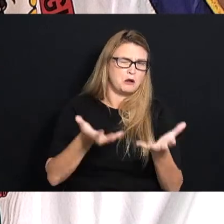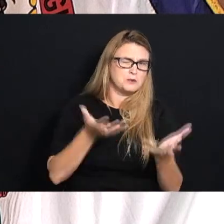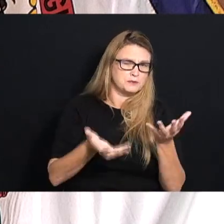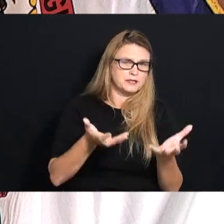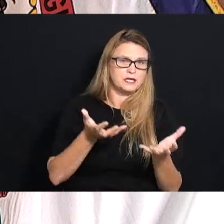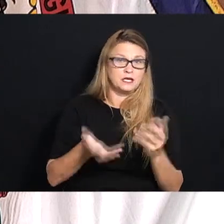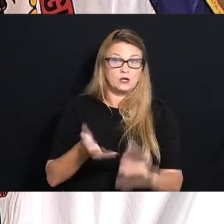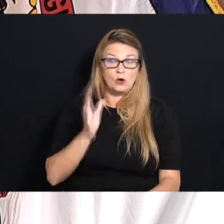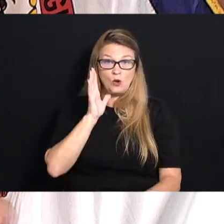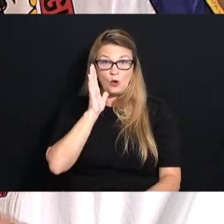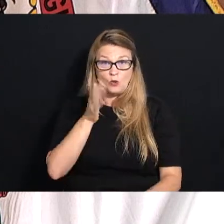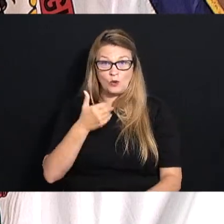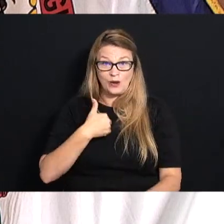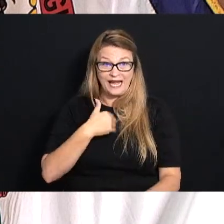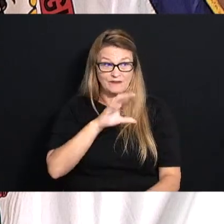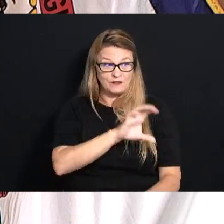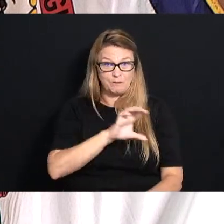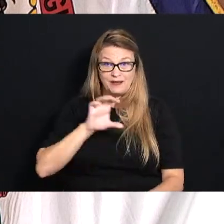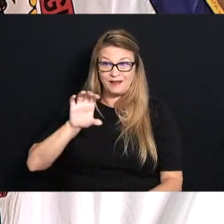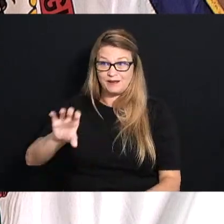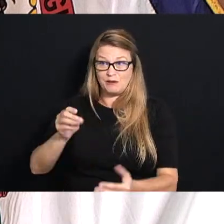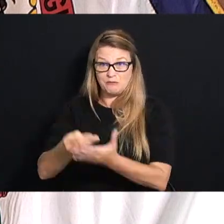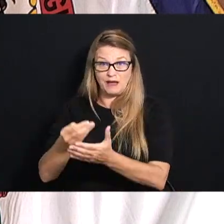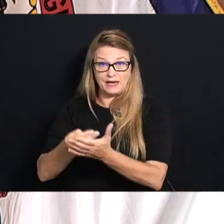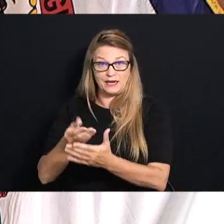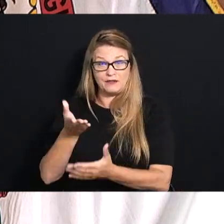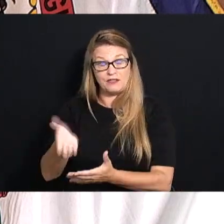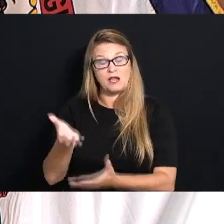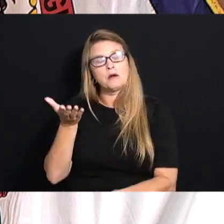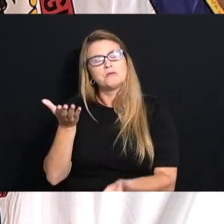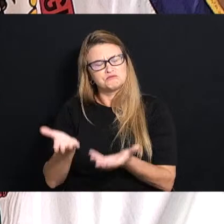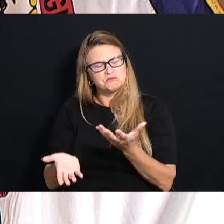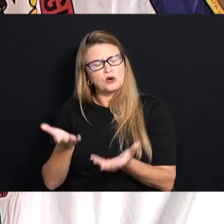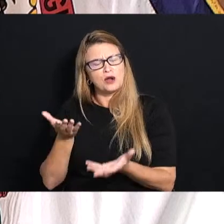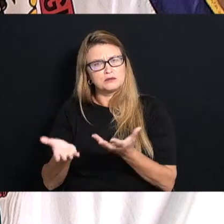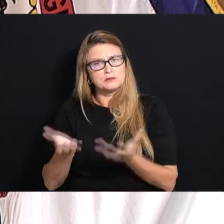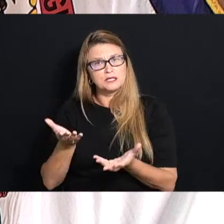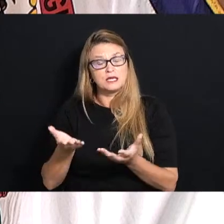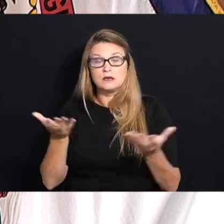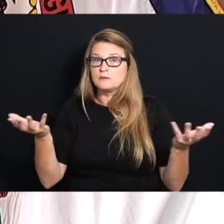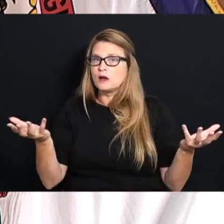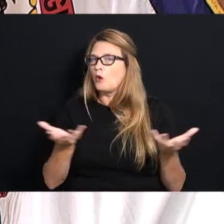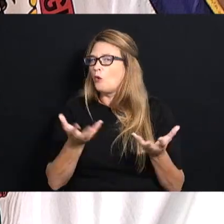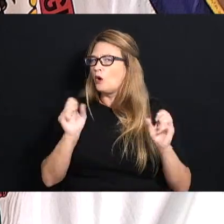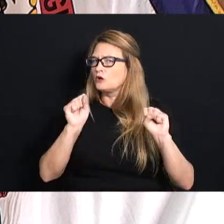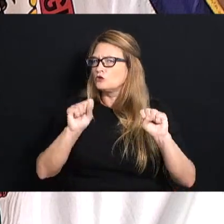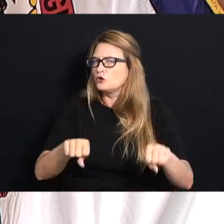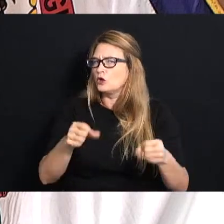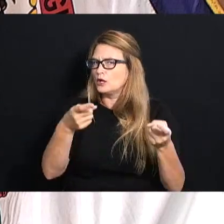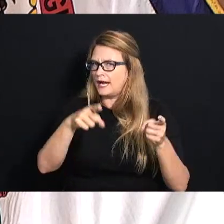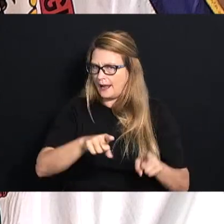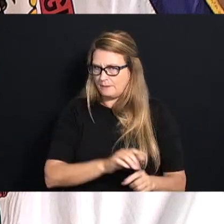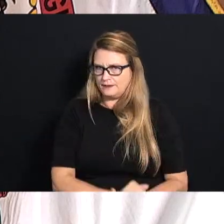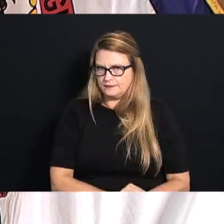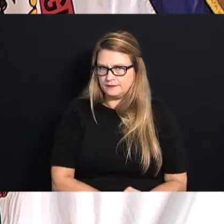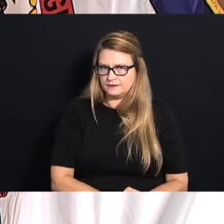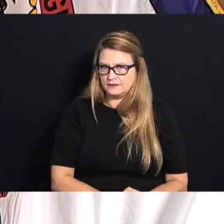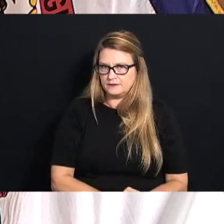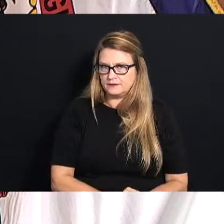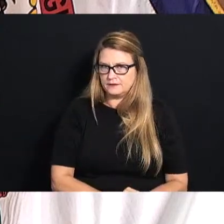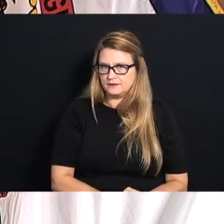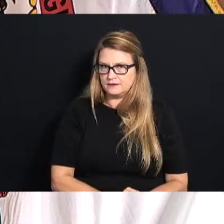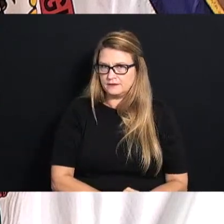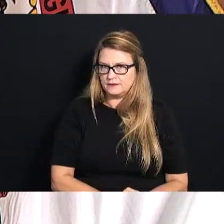up having to put dollars in the rainy day fund? Probably. But what could happen? What could happen?